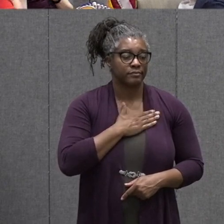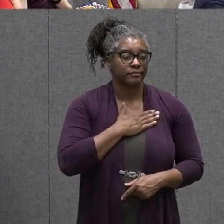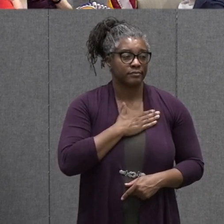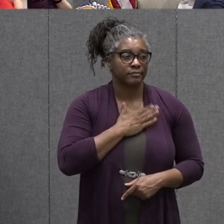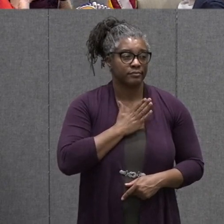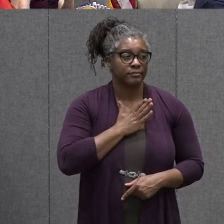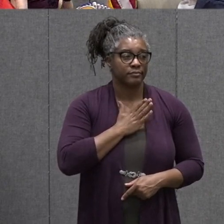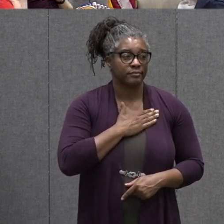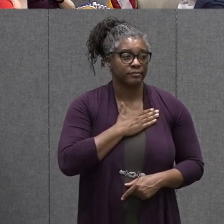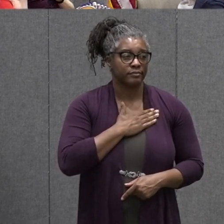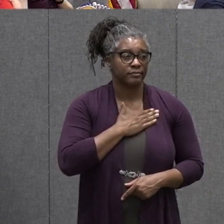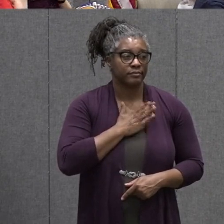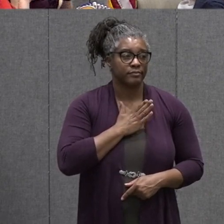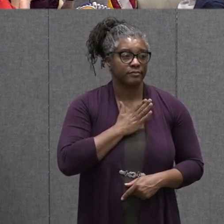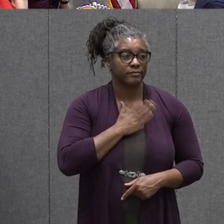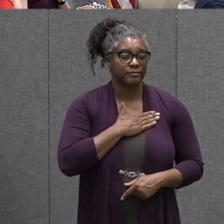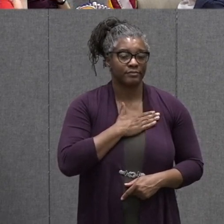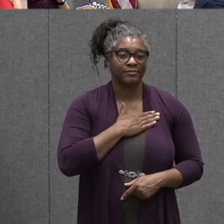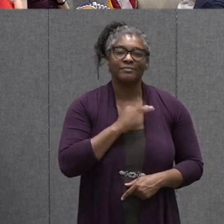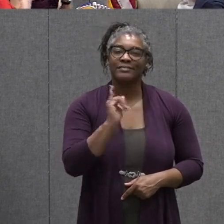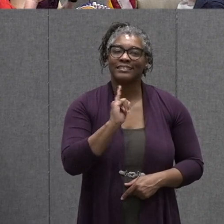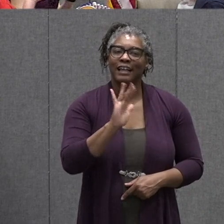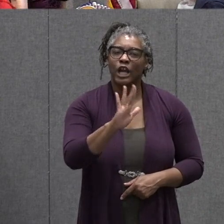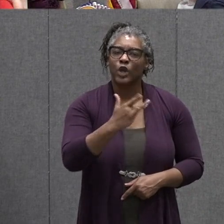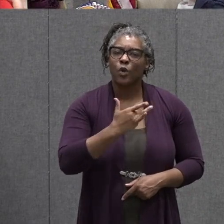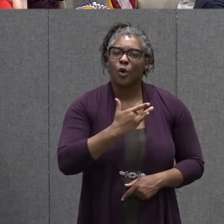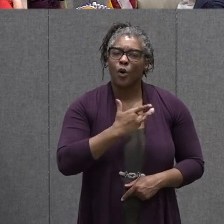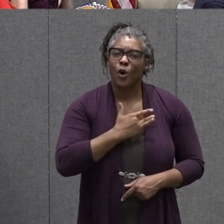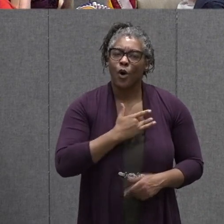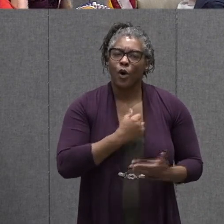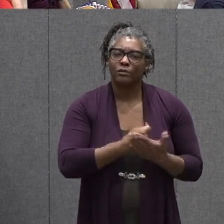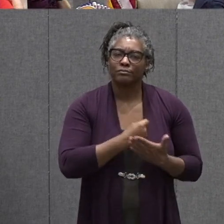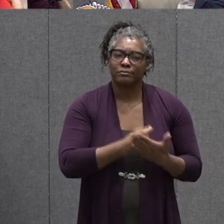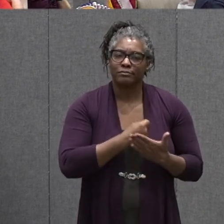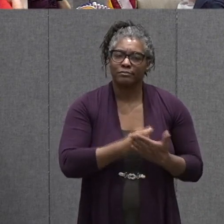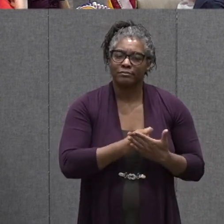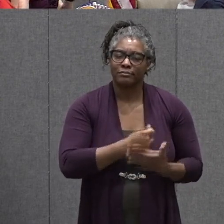Good. It's the heartbeat of what we're doing.